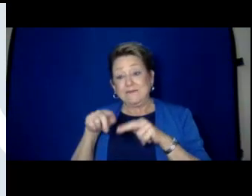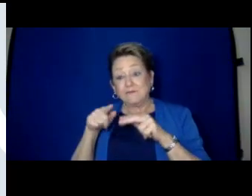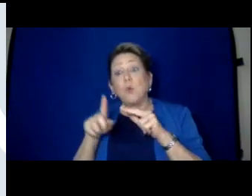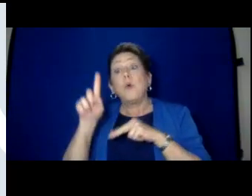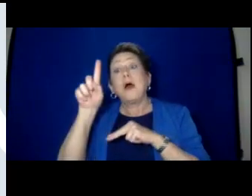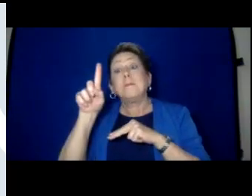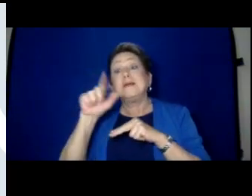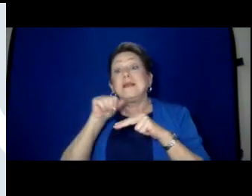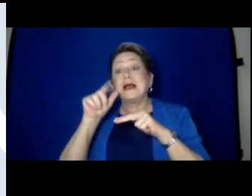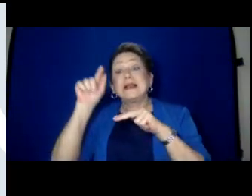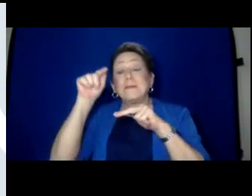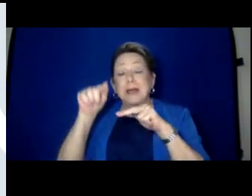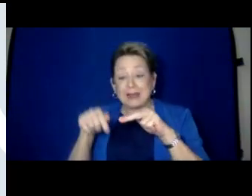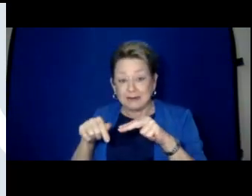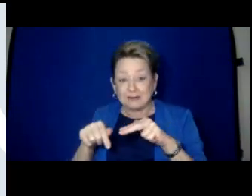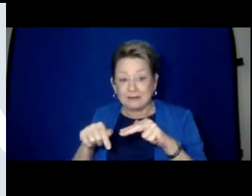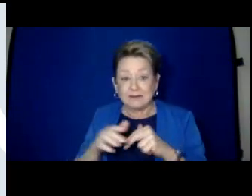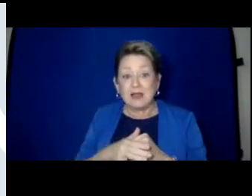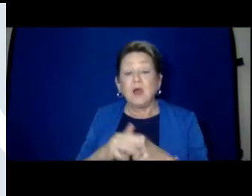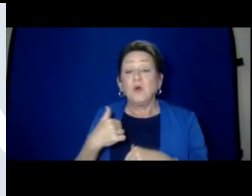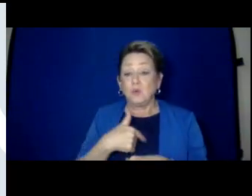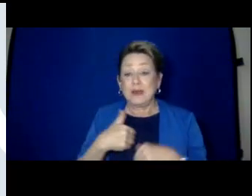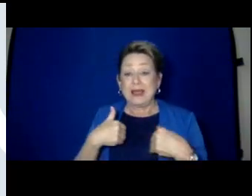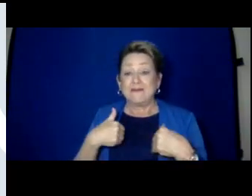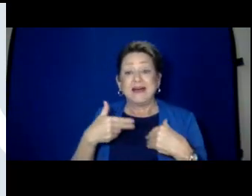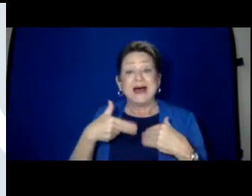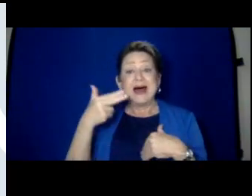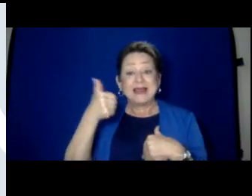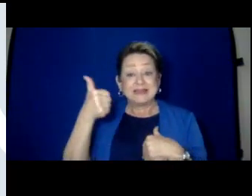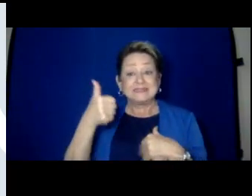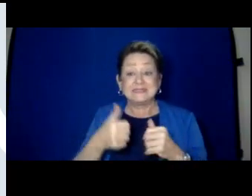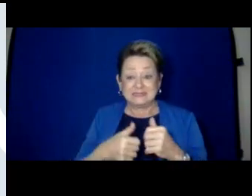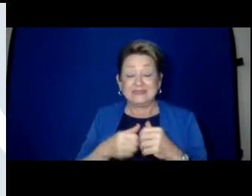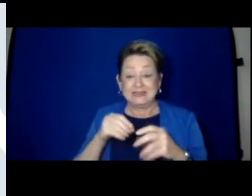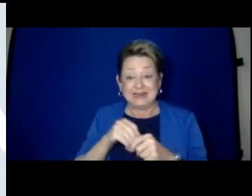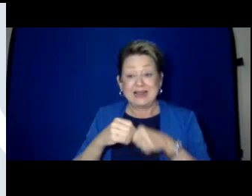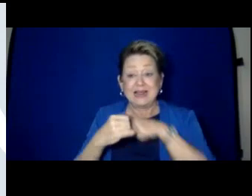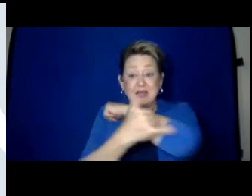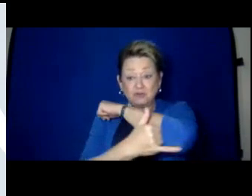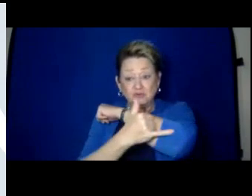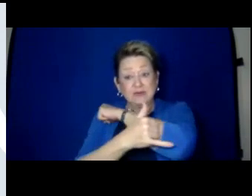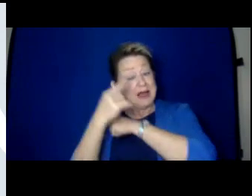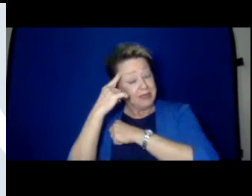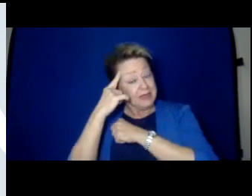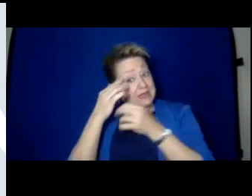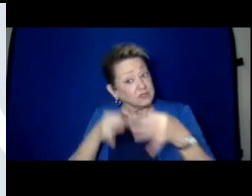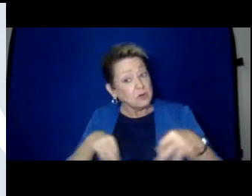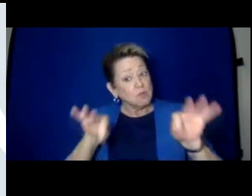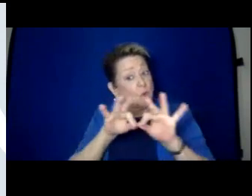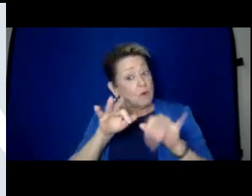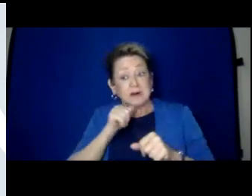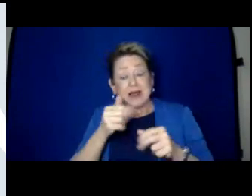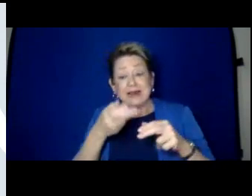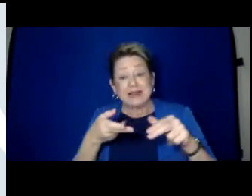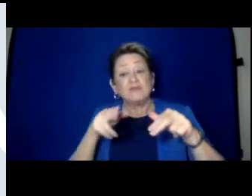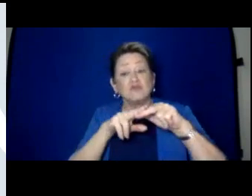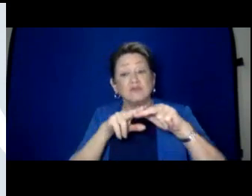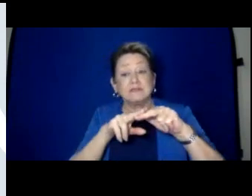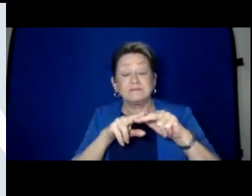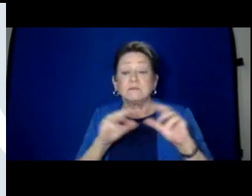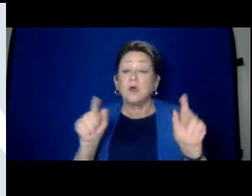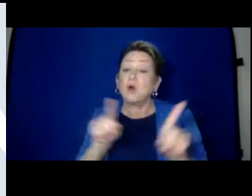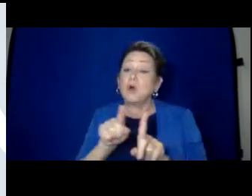down. In an area with the 10th highest fares in the country, I think avoiding a fare increase is important. Critically, this also